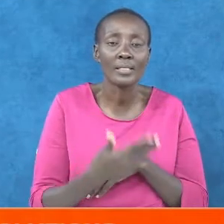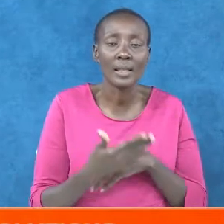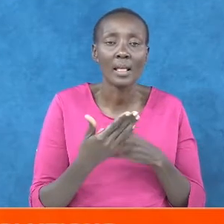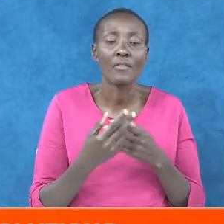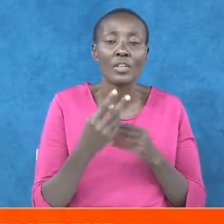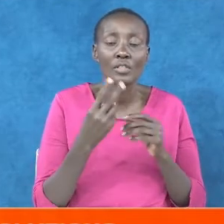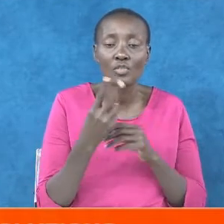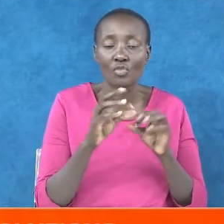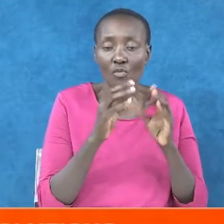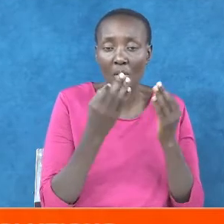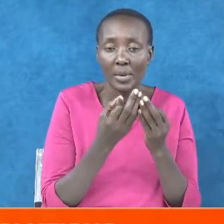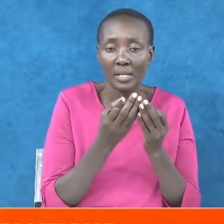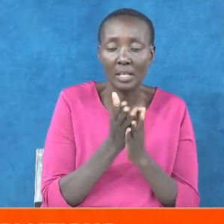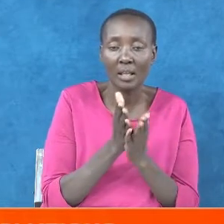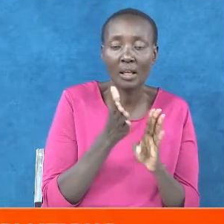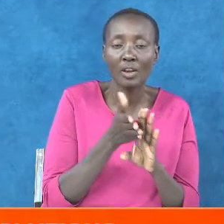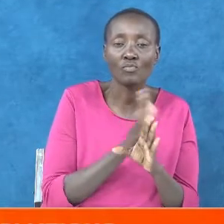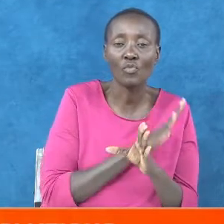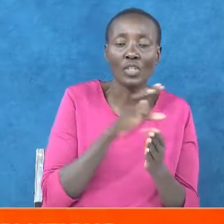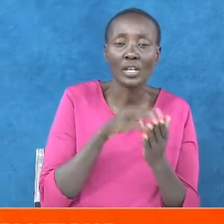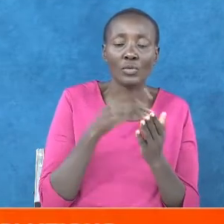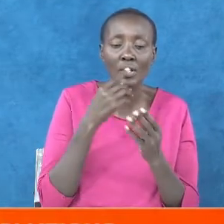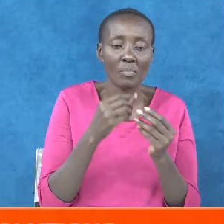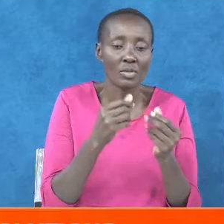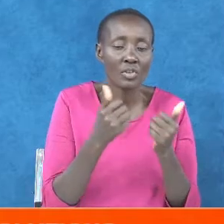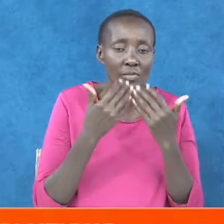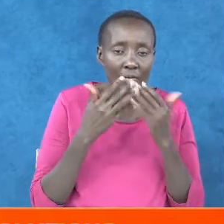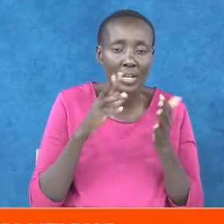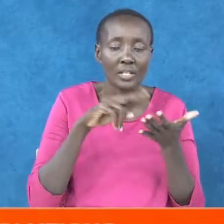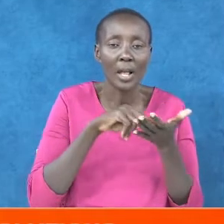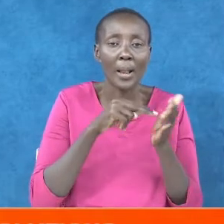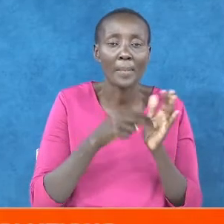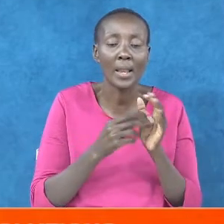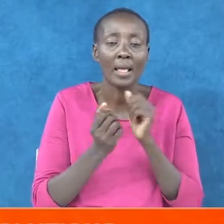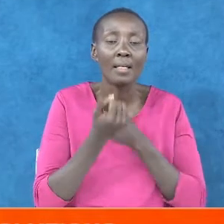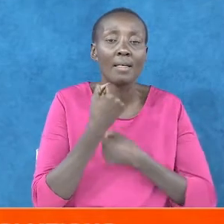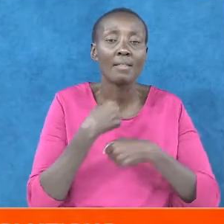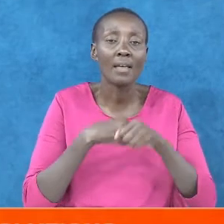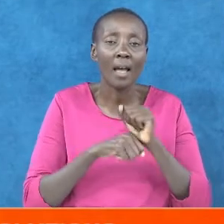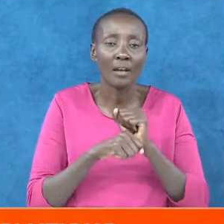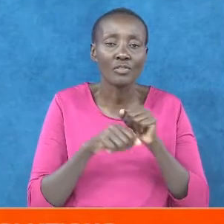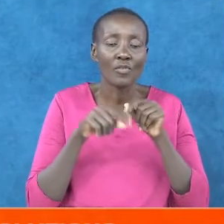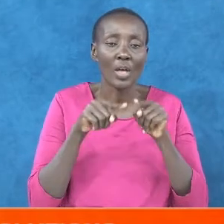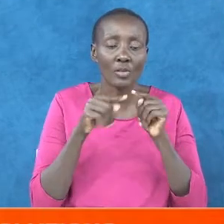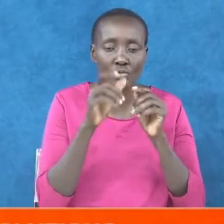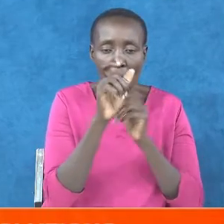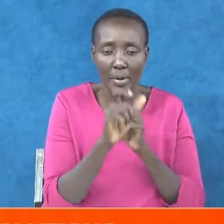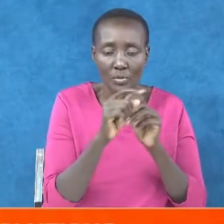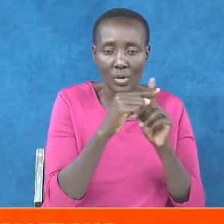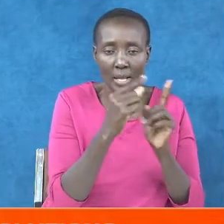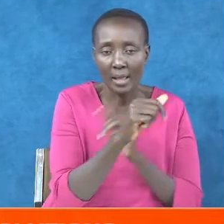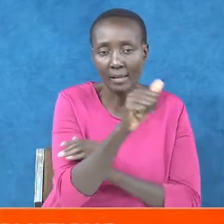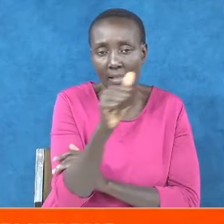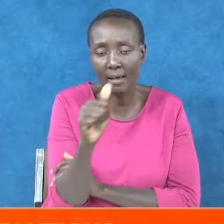two families withdraw the case and say we have settled it is that that act of the accused person in murdering the other